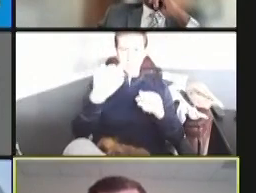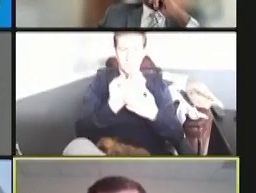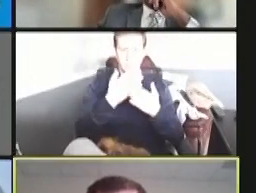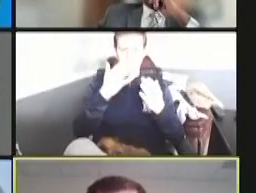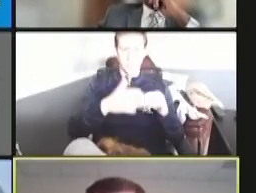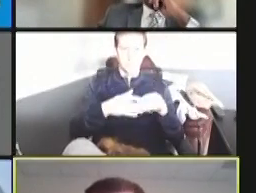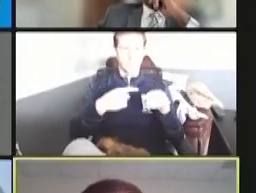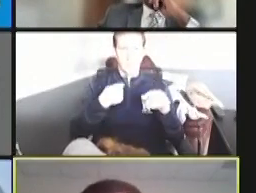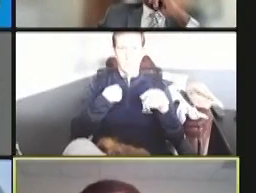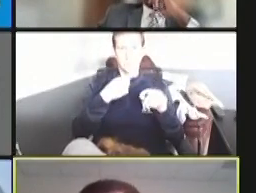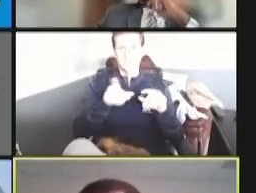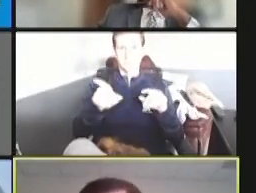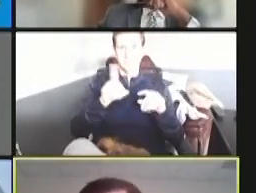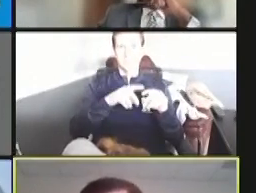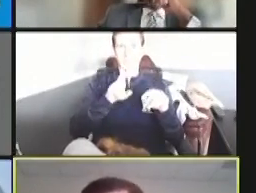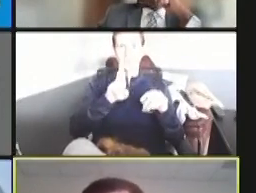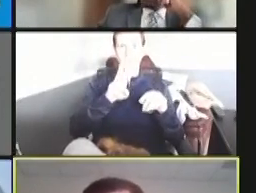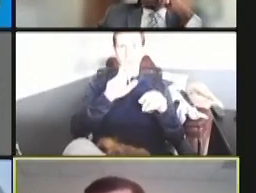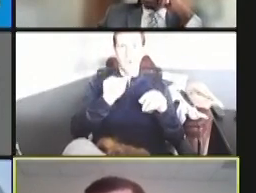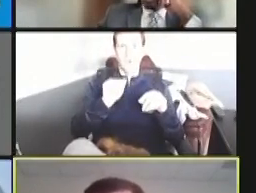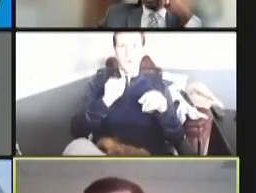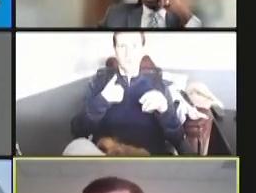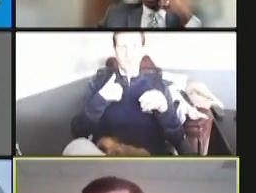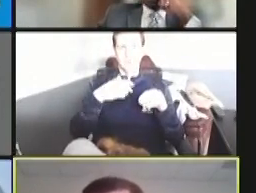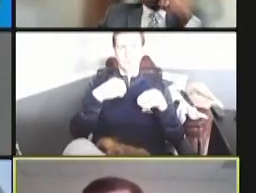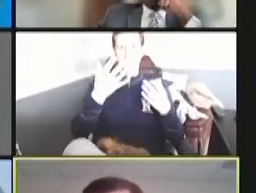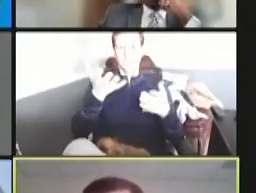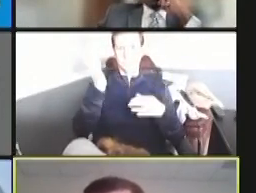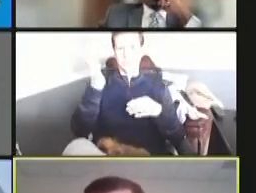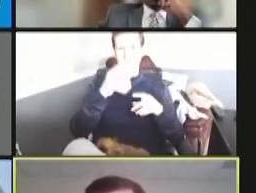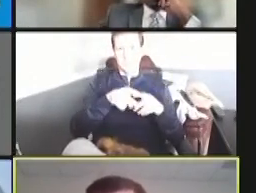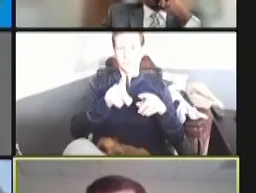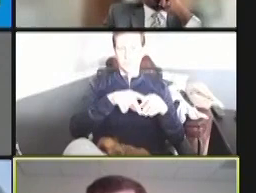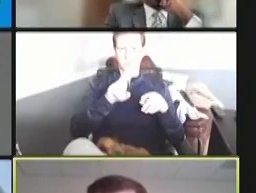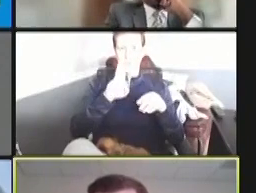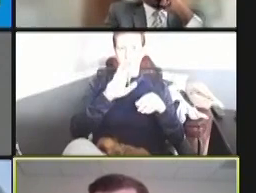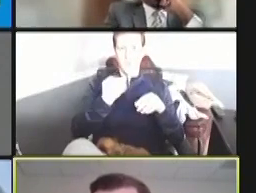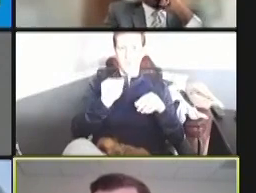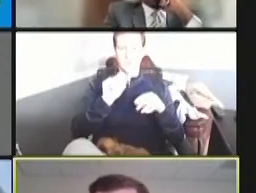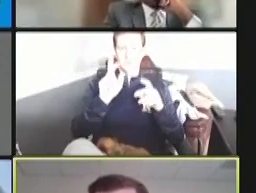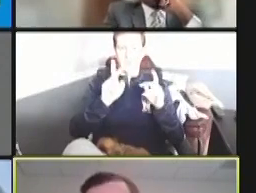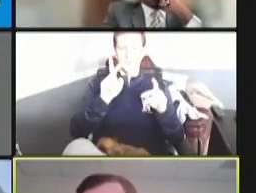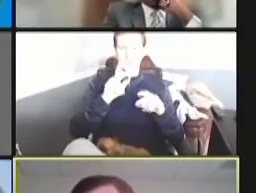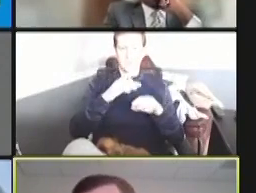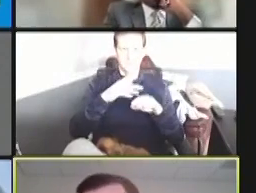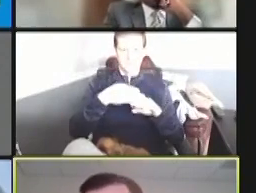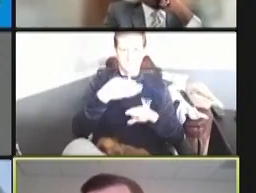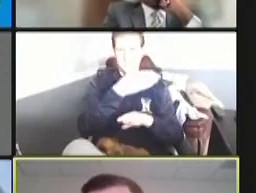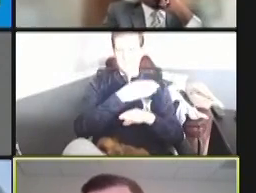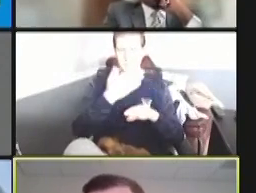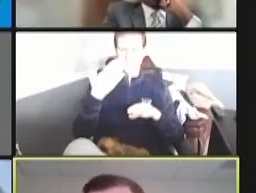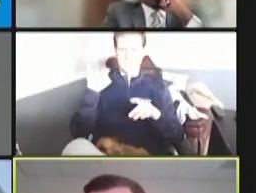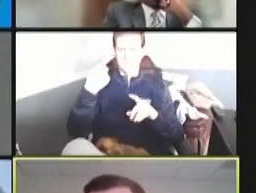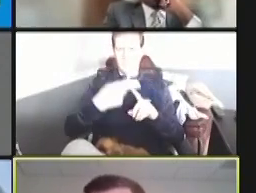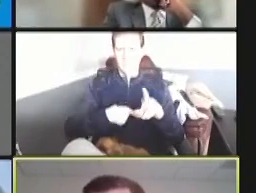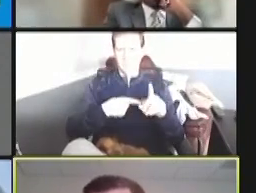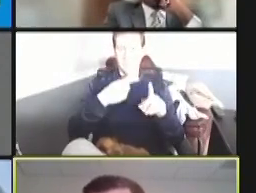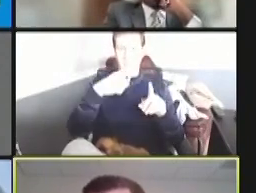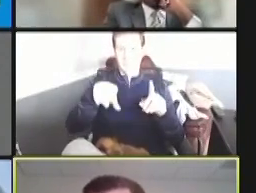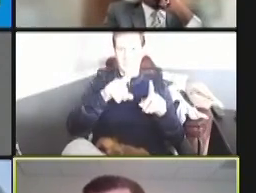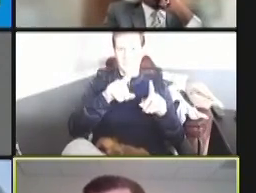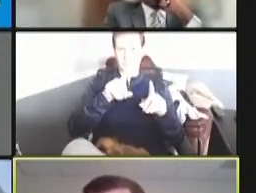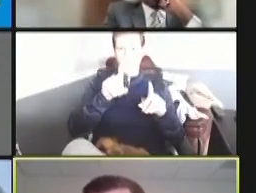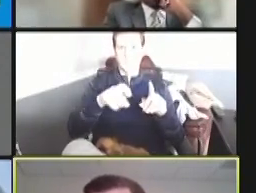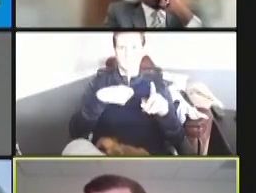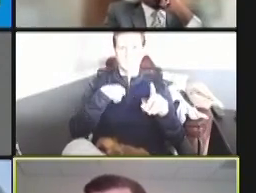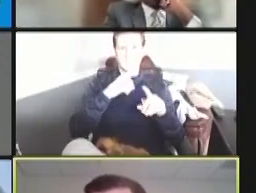So I defer to my friends at the URA. We presented this to the URA folks earlier last month. And they were the ones that asked us to